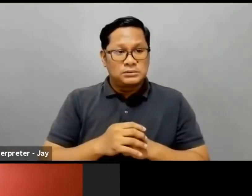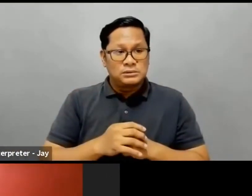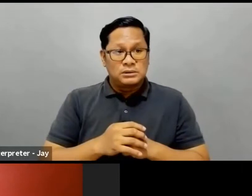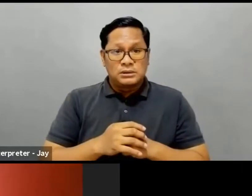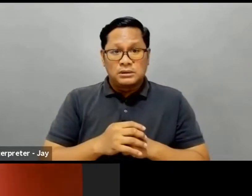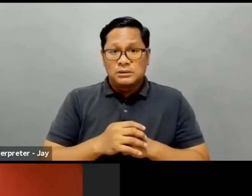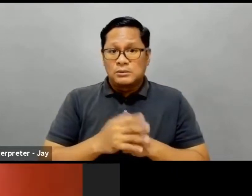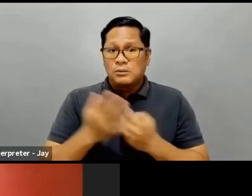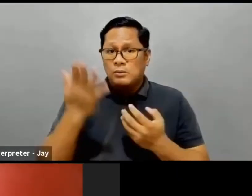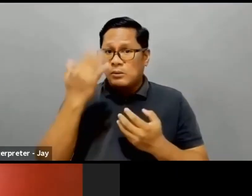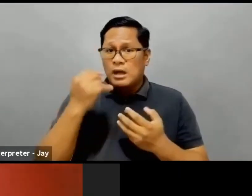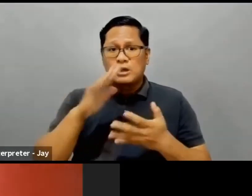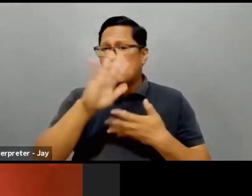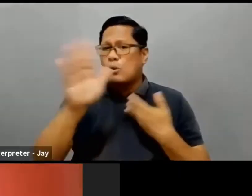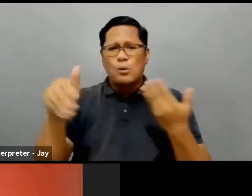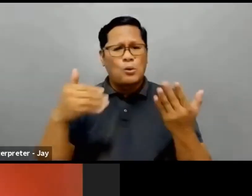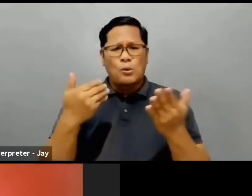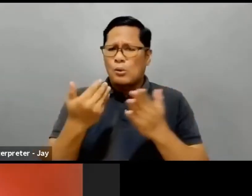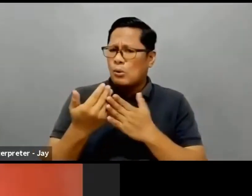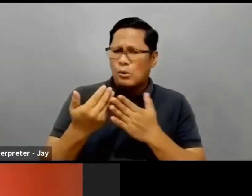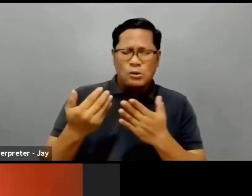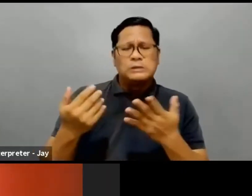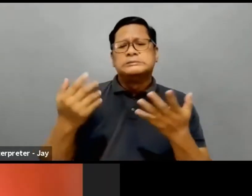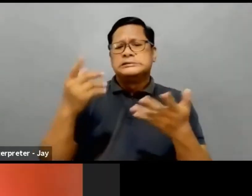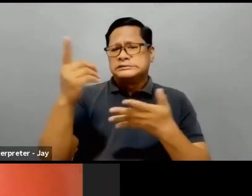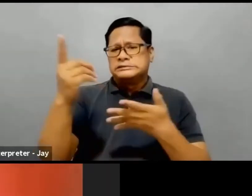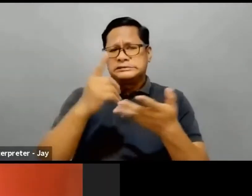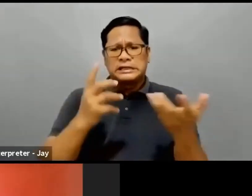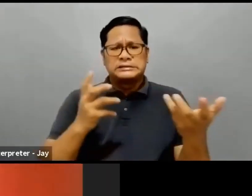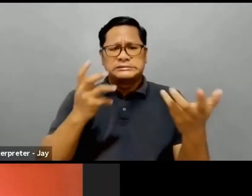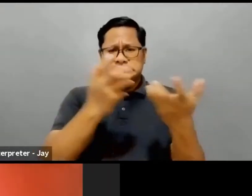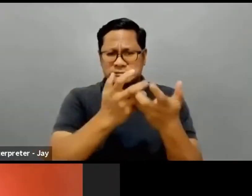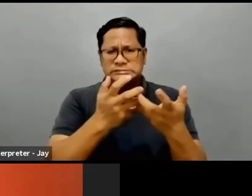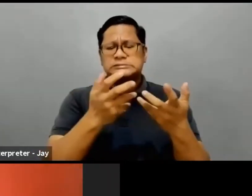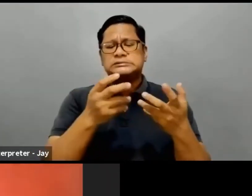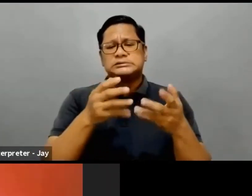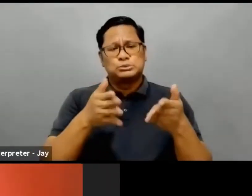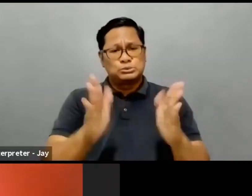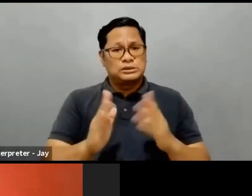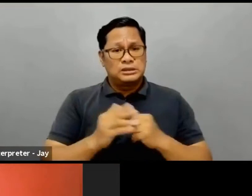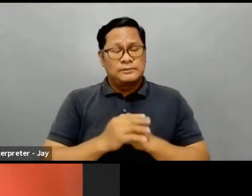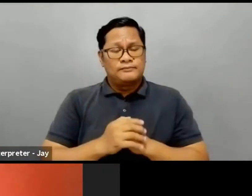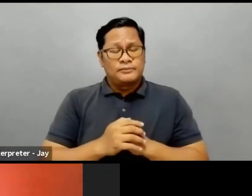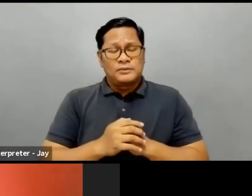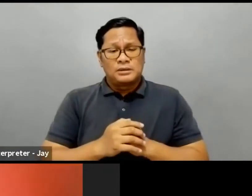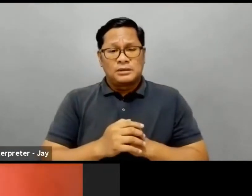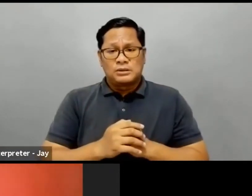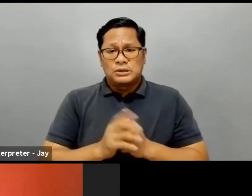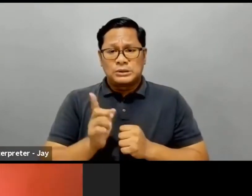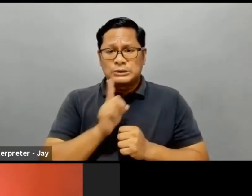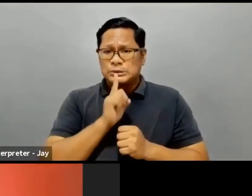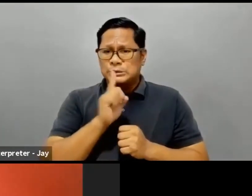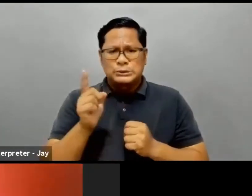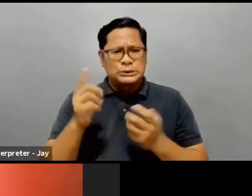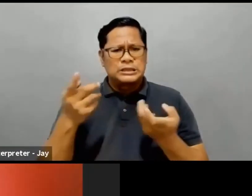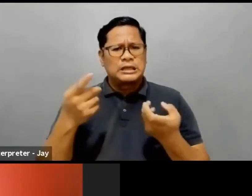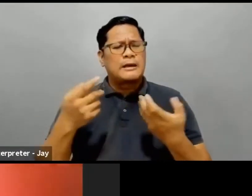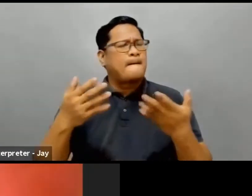everything's been designed this way. And therefore, it's going to be a massive